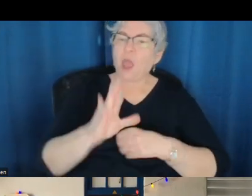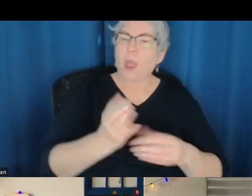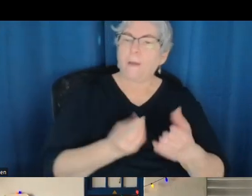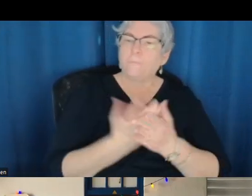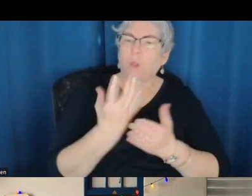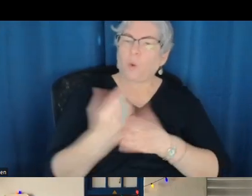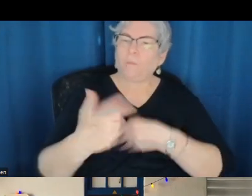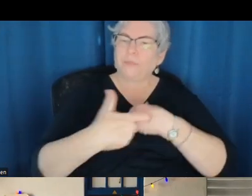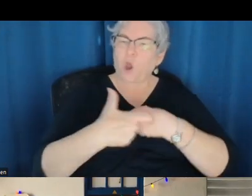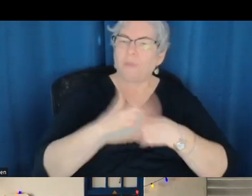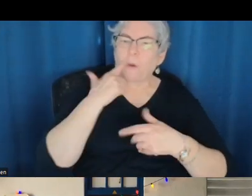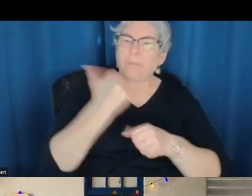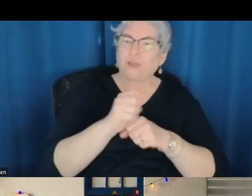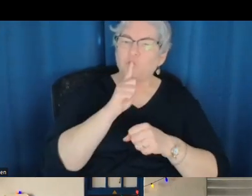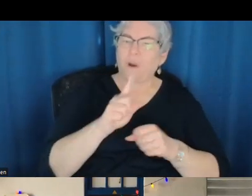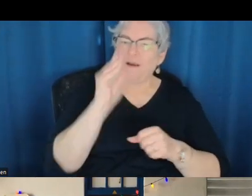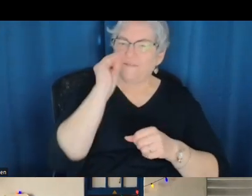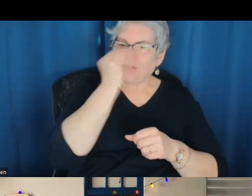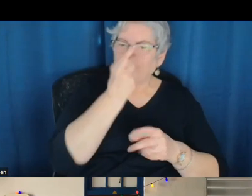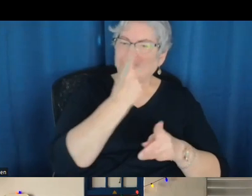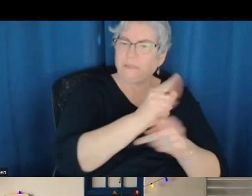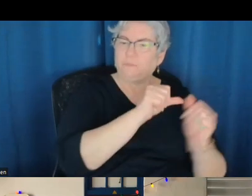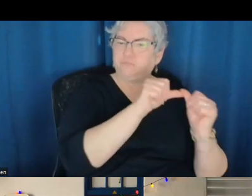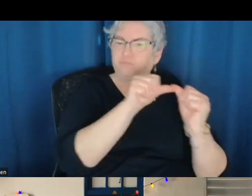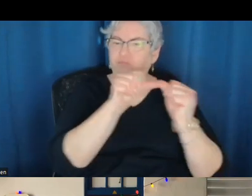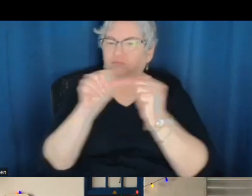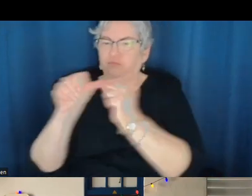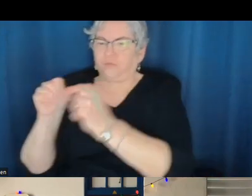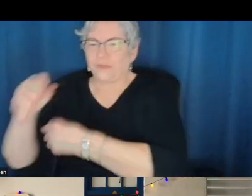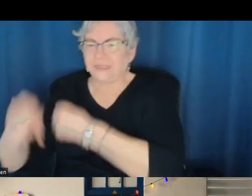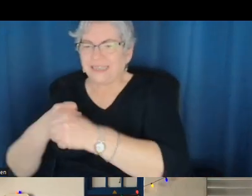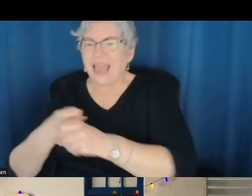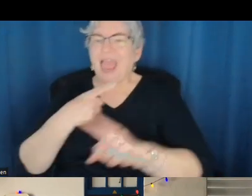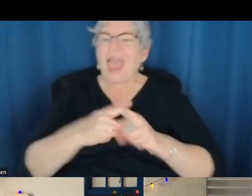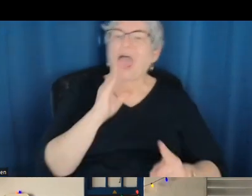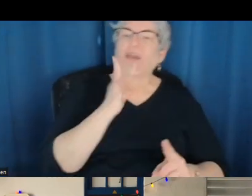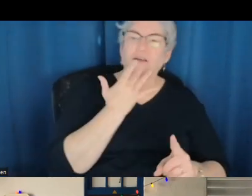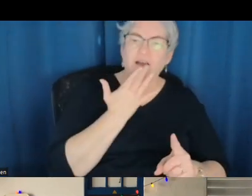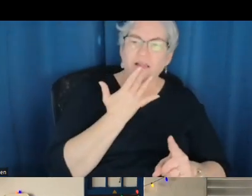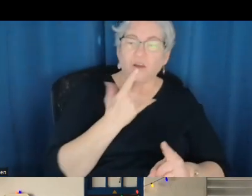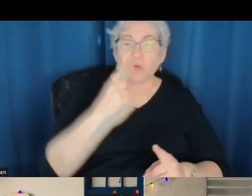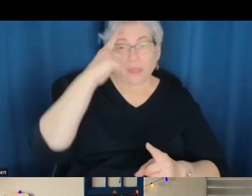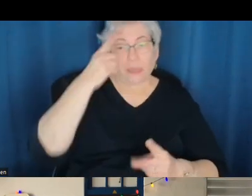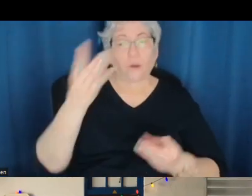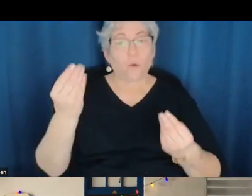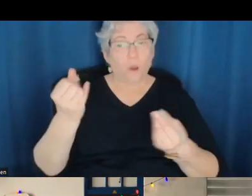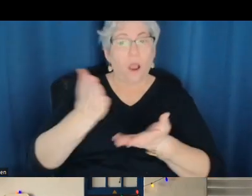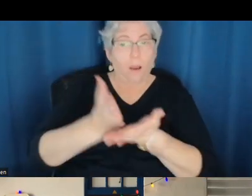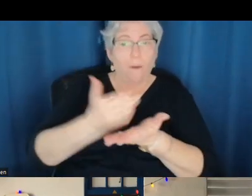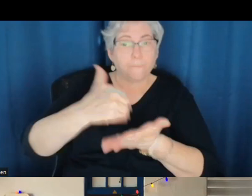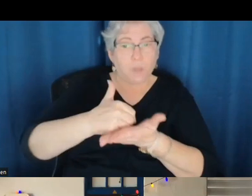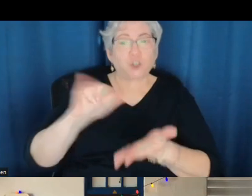the seasons, and color as well. You may wish to include categories for budgeting, such as the price per plant.